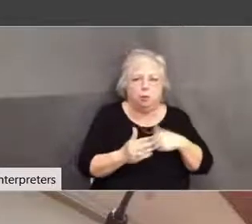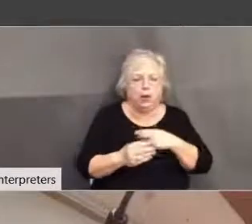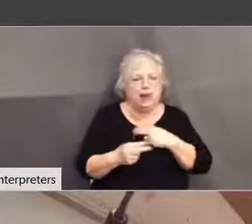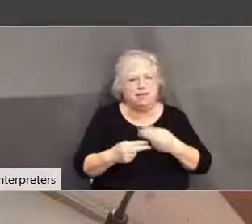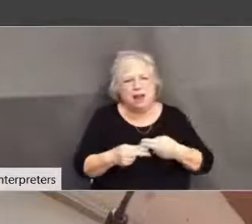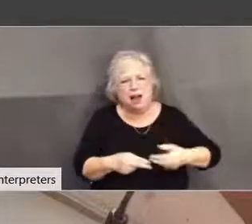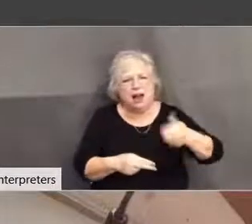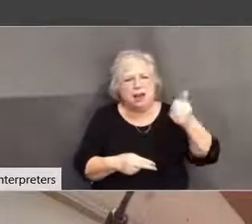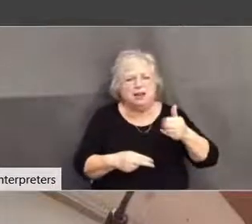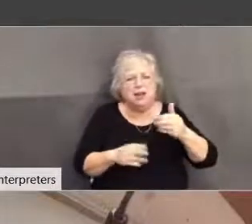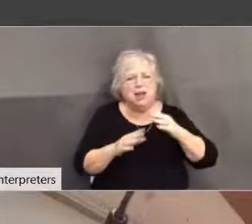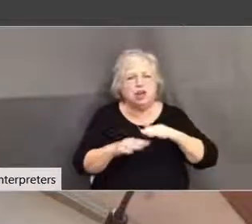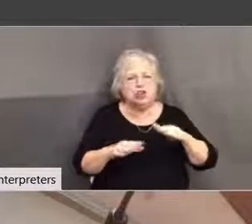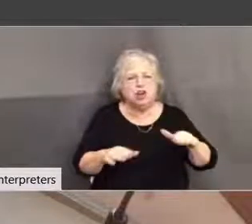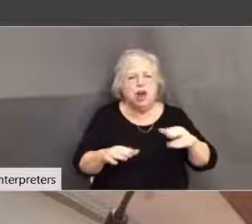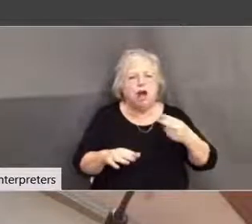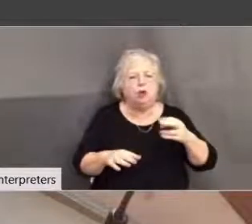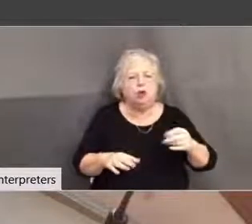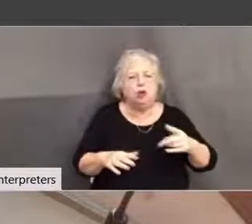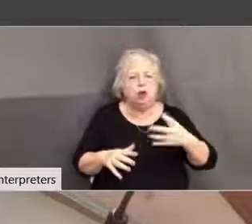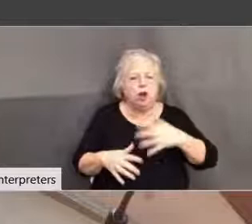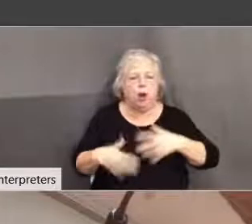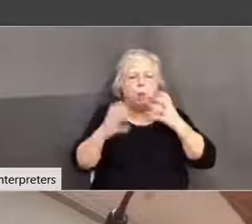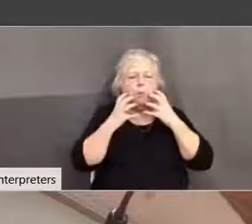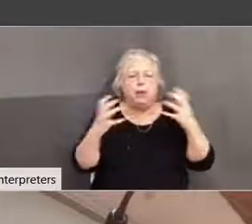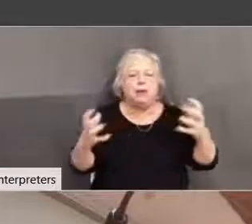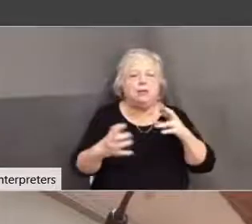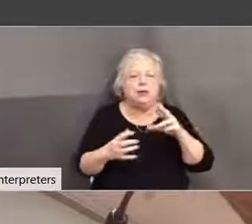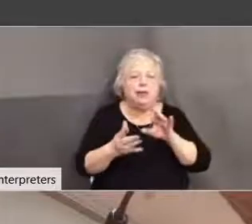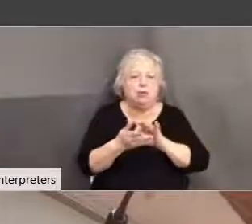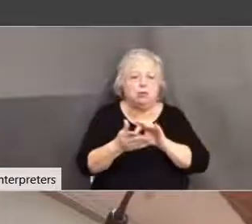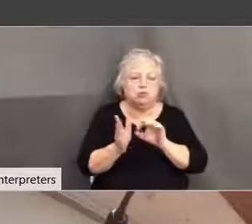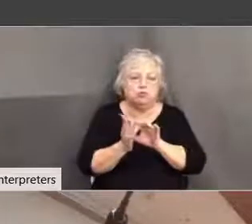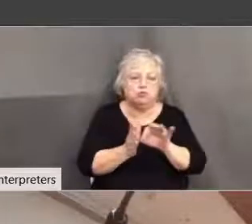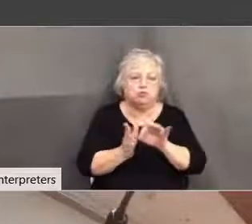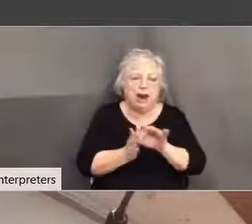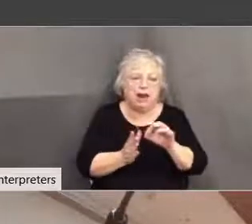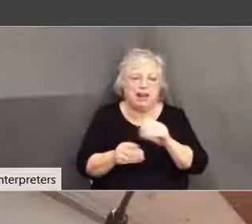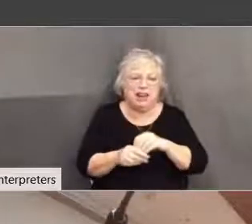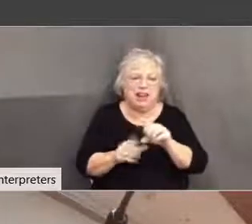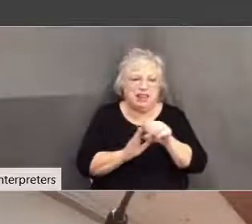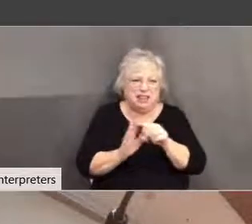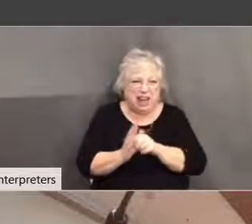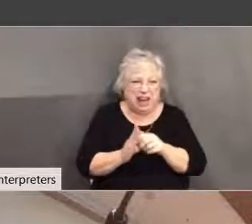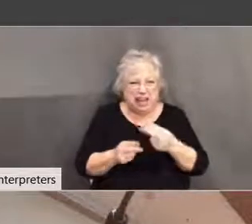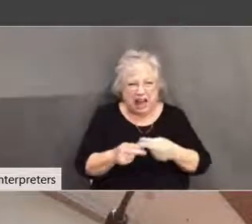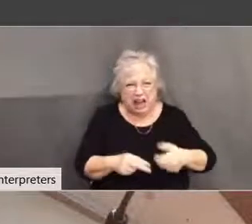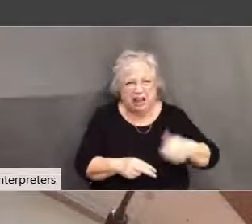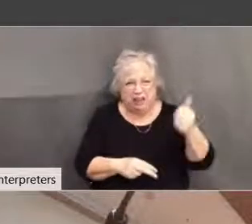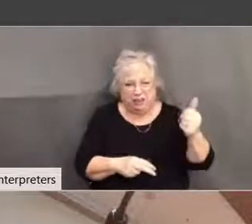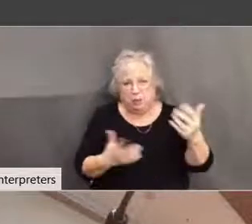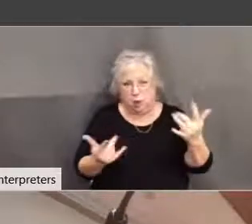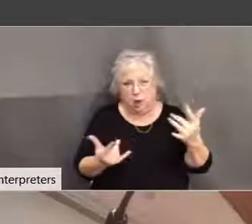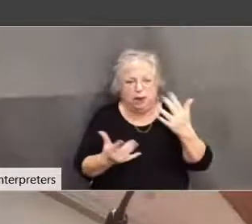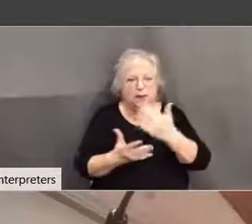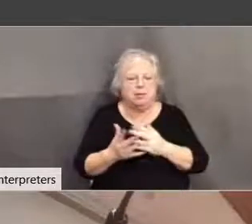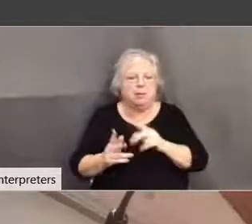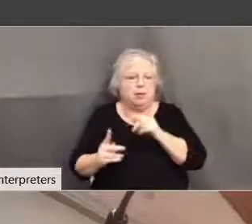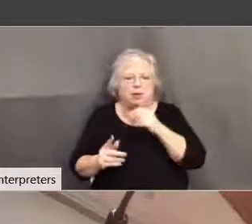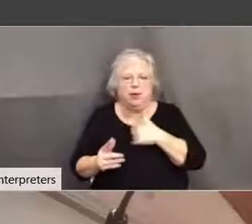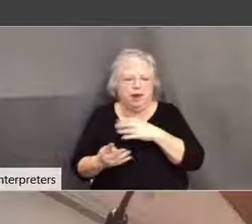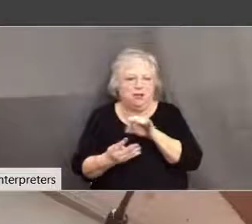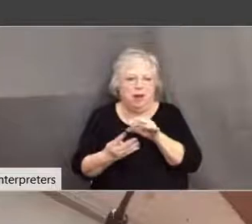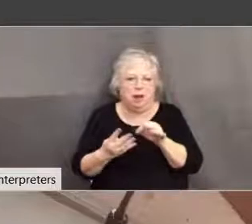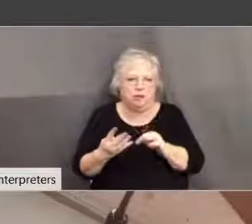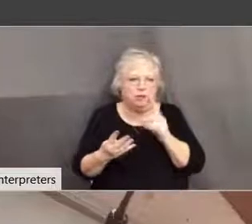highest childhood obesity rate in the state. The highest childhood obesity rate in the state. That's because some of these people don't have options